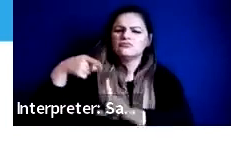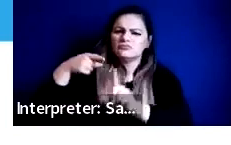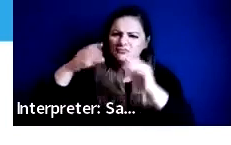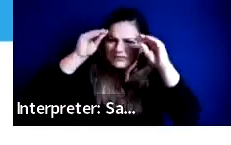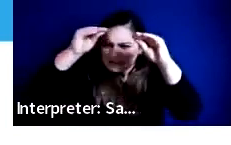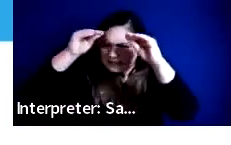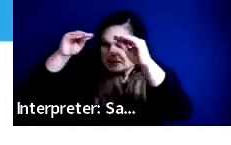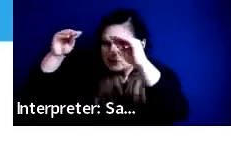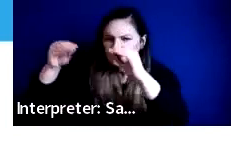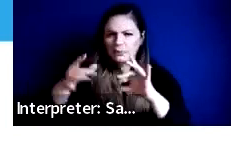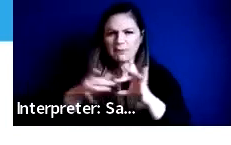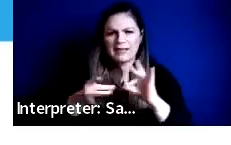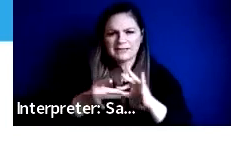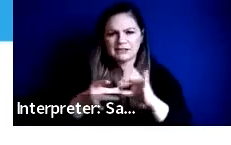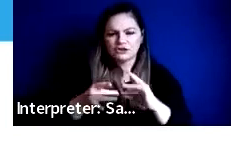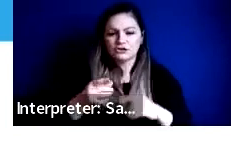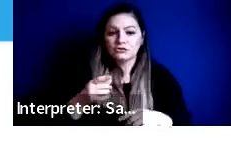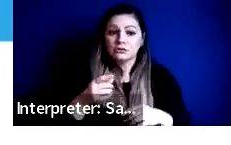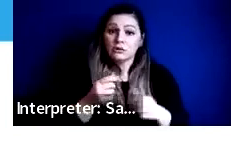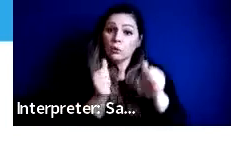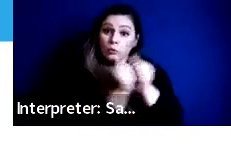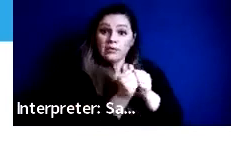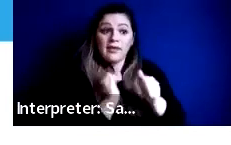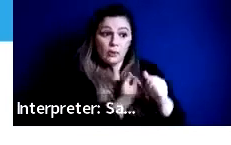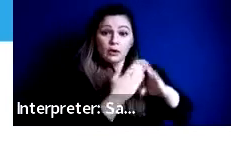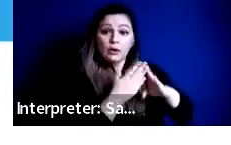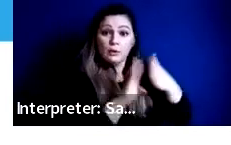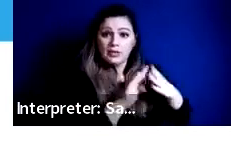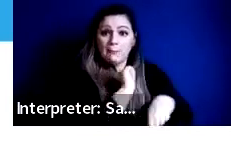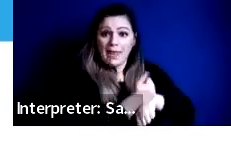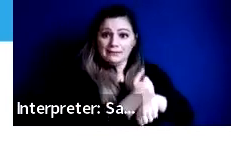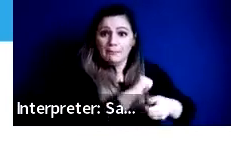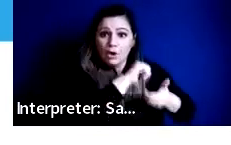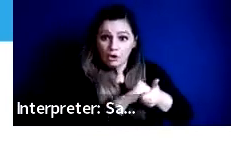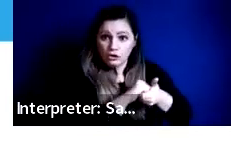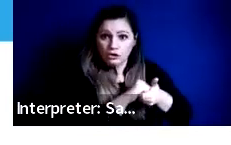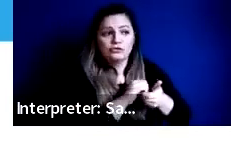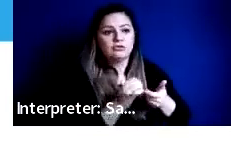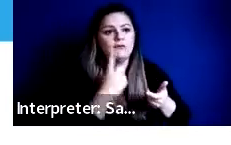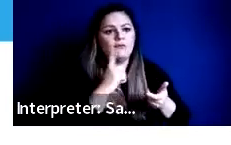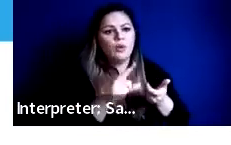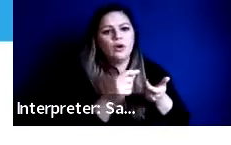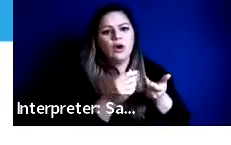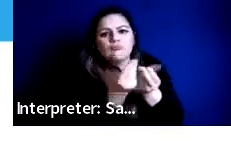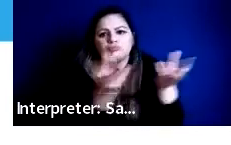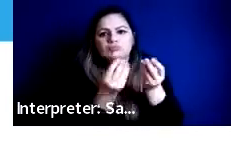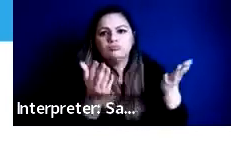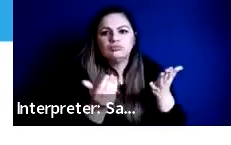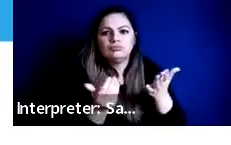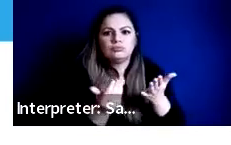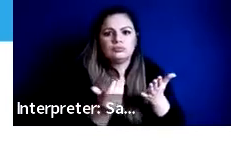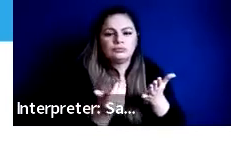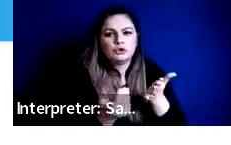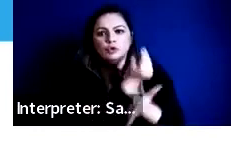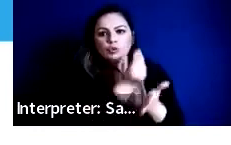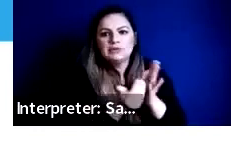to community-based partners to learn maybe new skills, but also to the